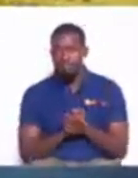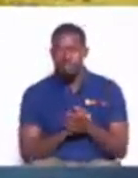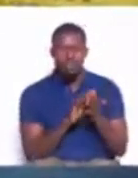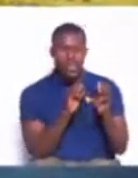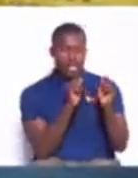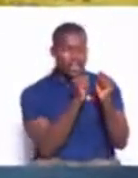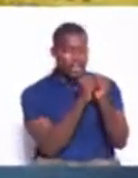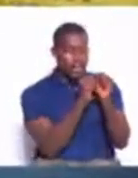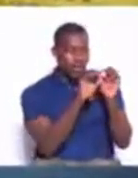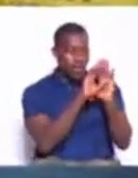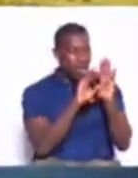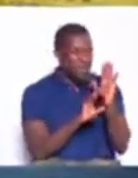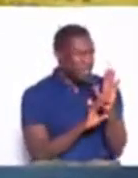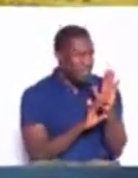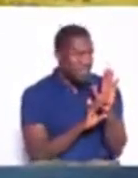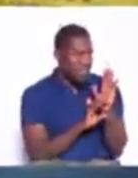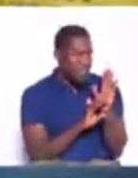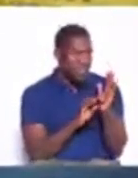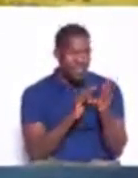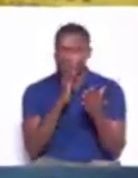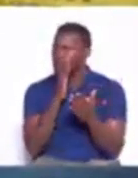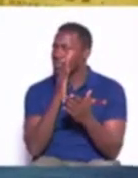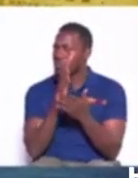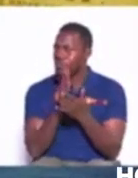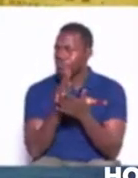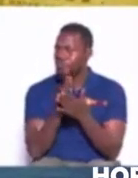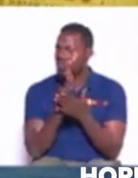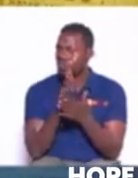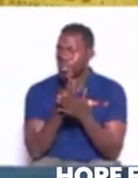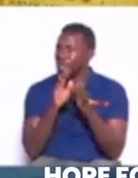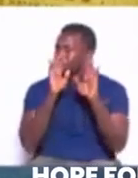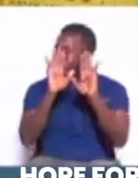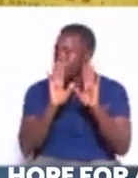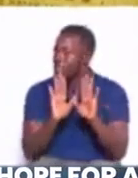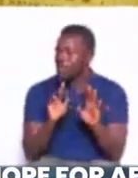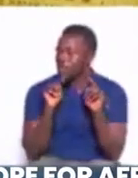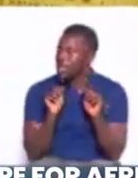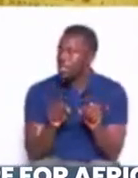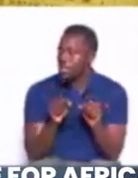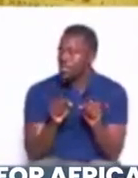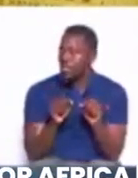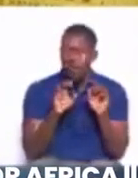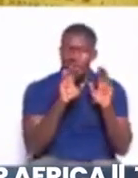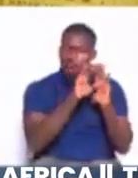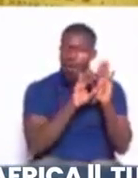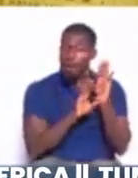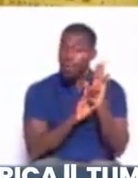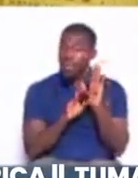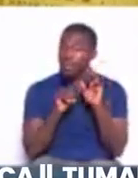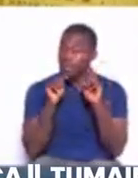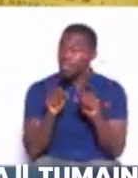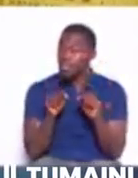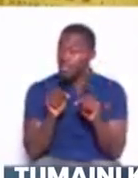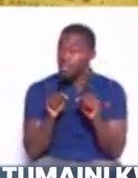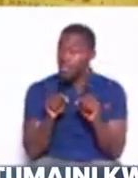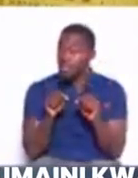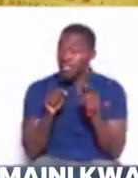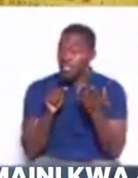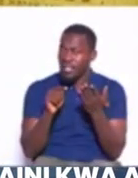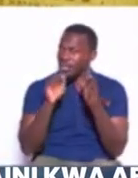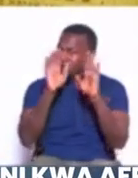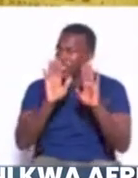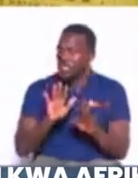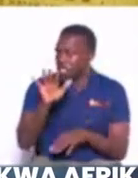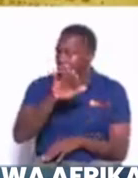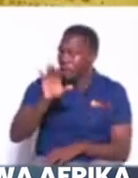commandments relevant in the world that we live in? Do these commandments apply to Africa